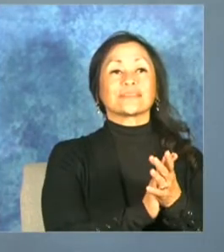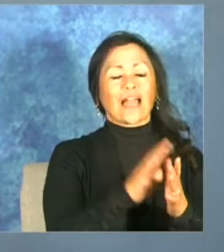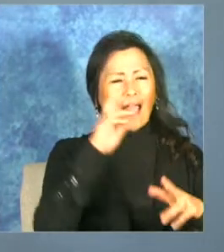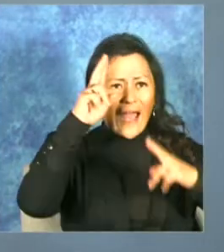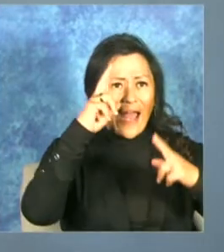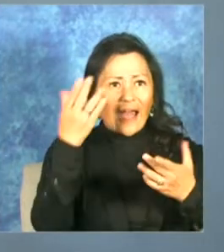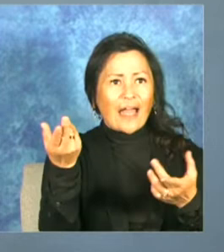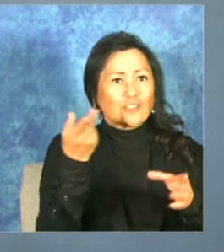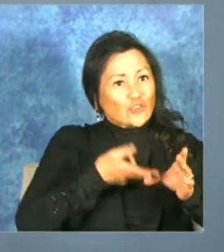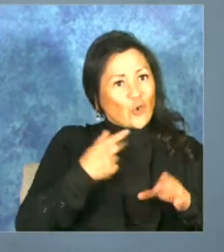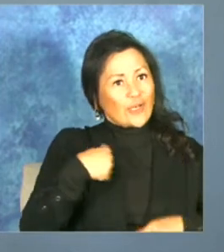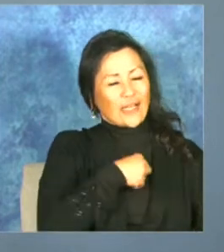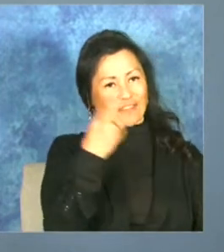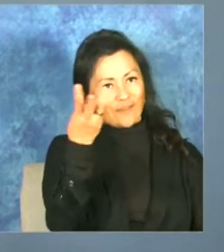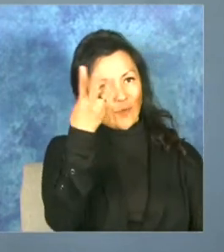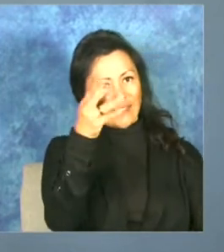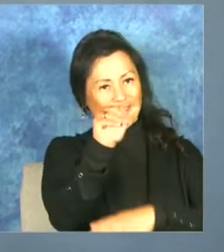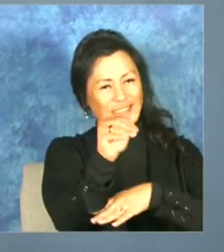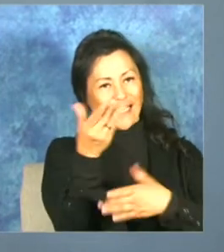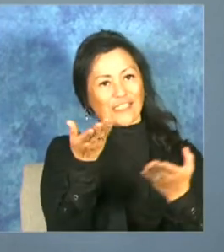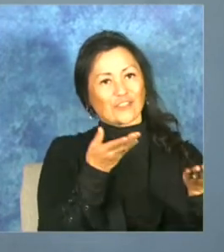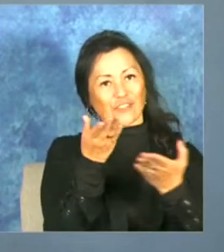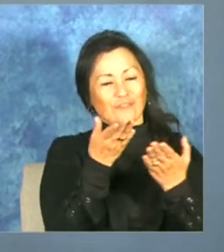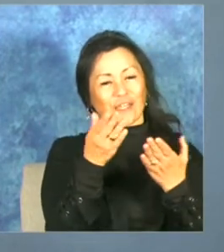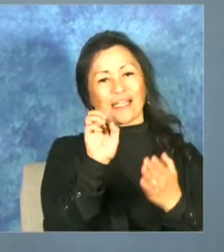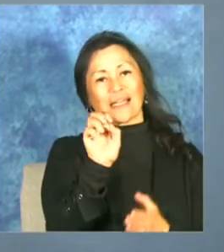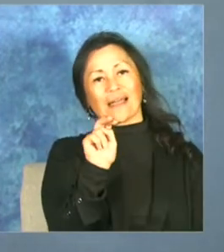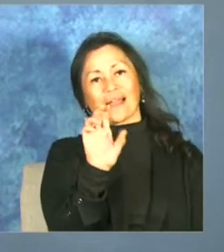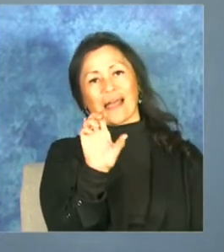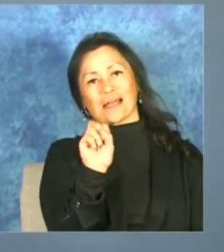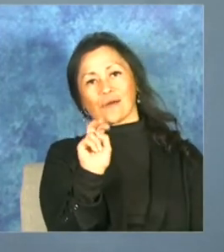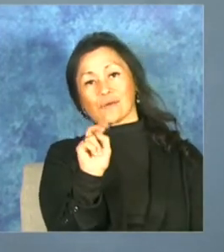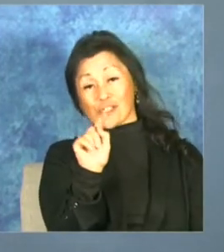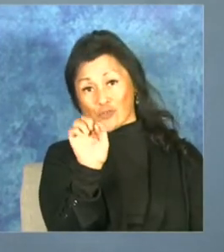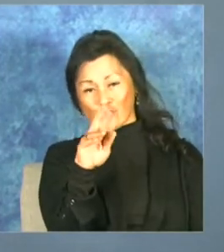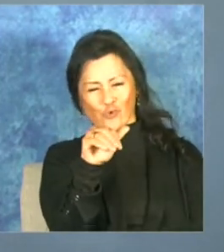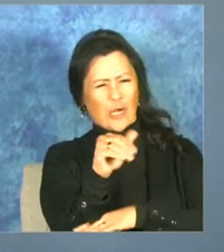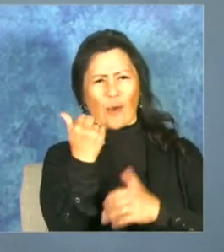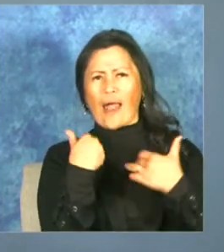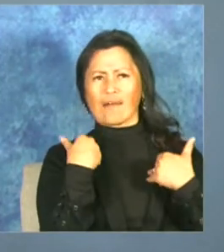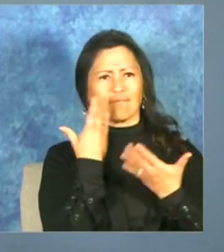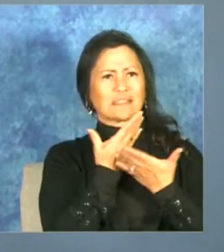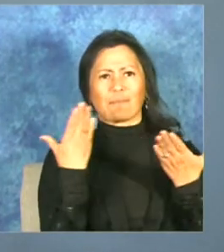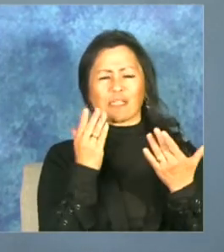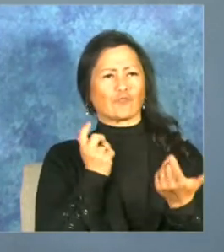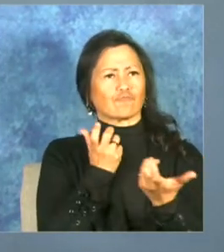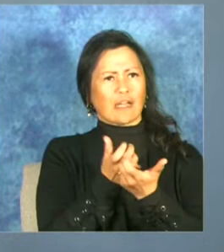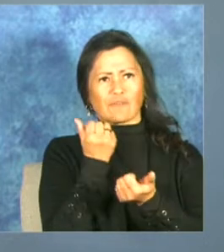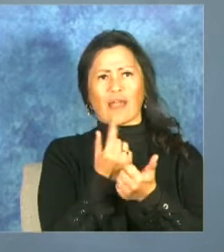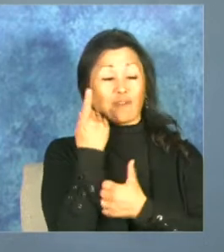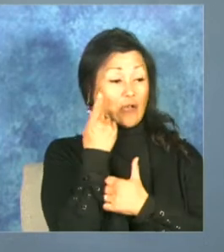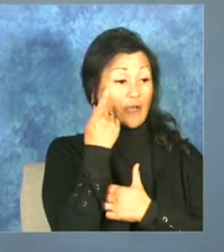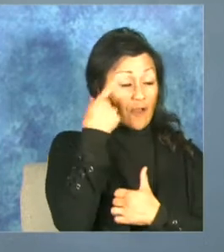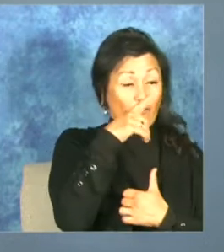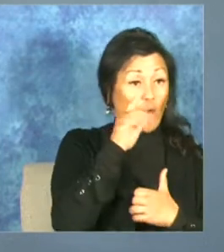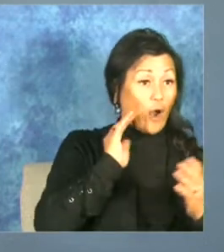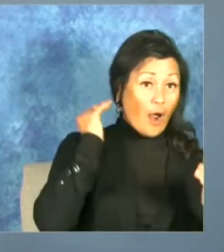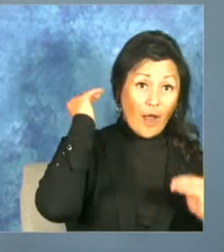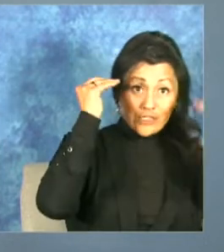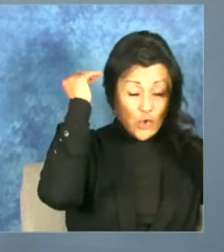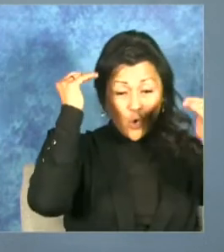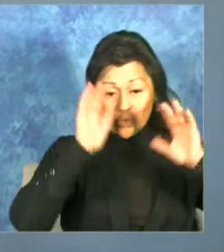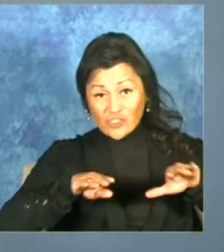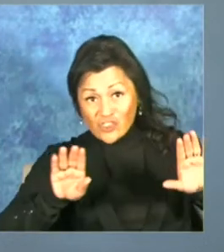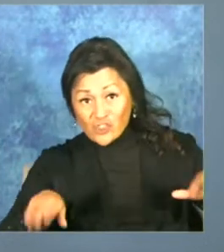Hey, come join us for our Wednesday night services on Encounter Nights. We have something for everybody and the whole family. We have something for the adults,